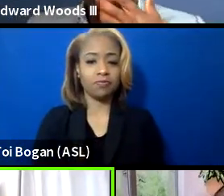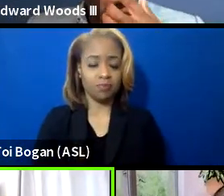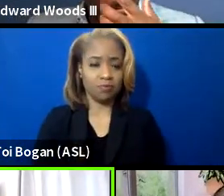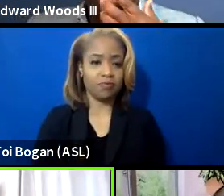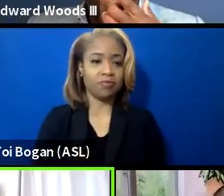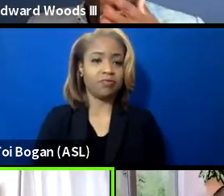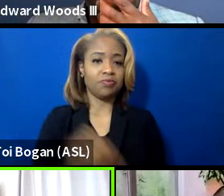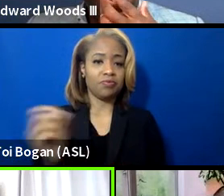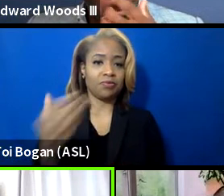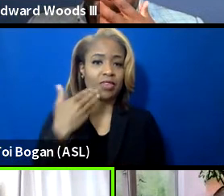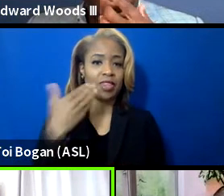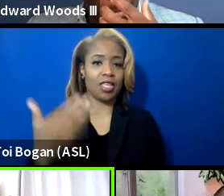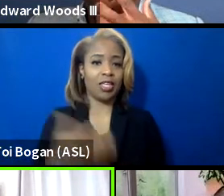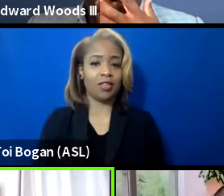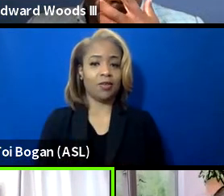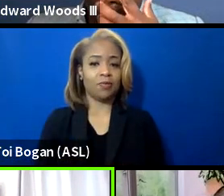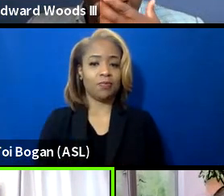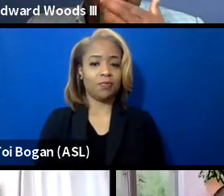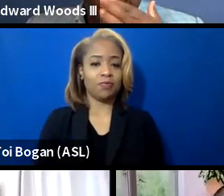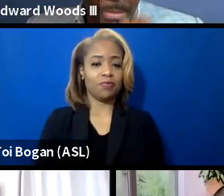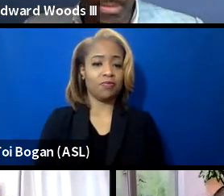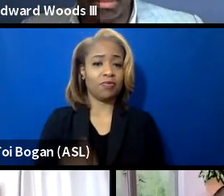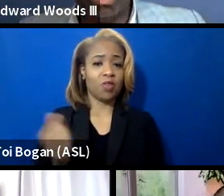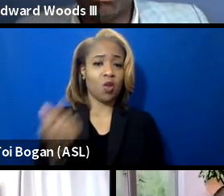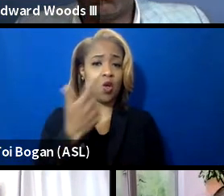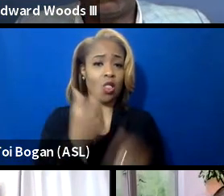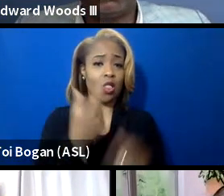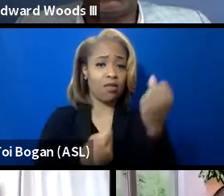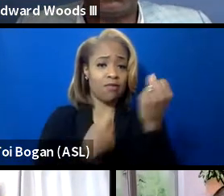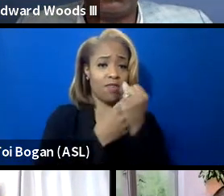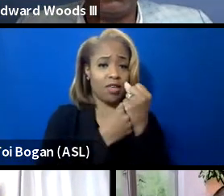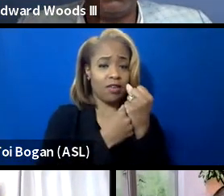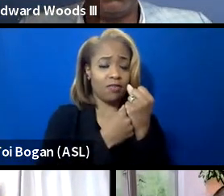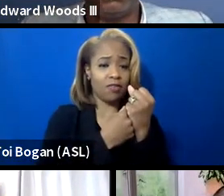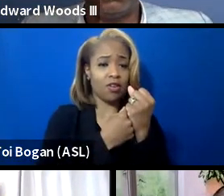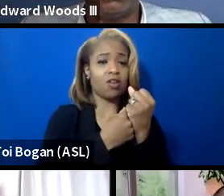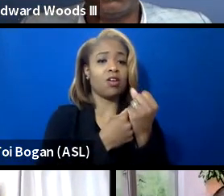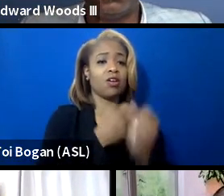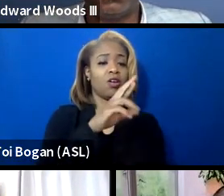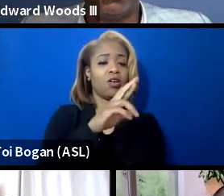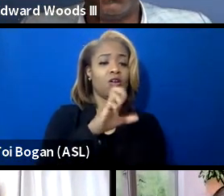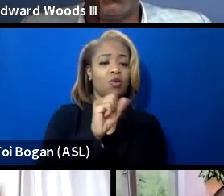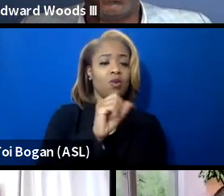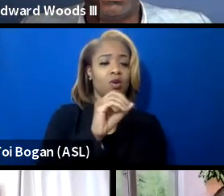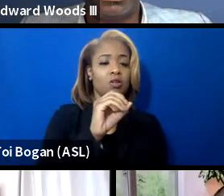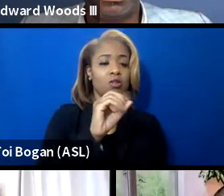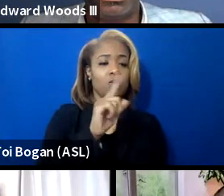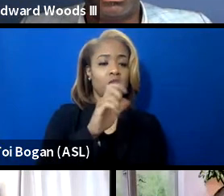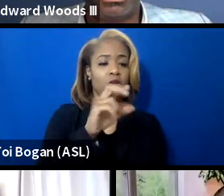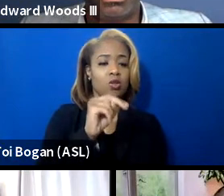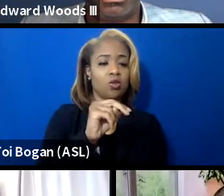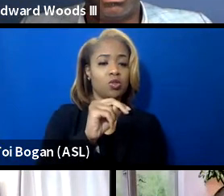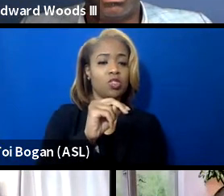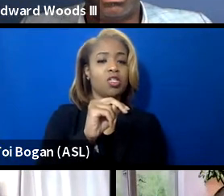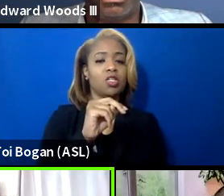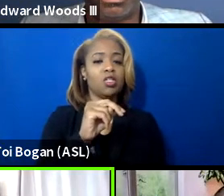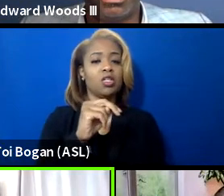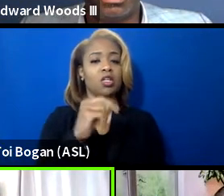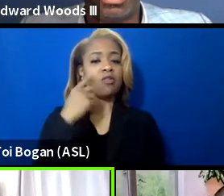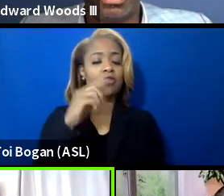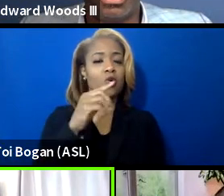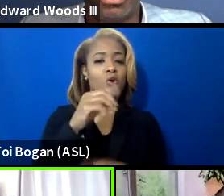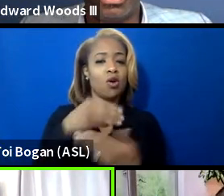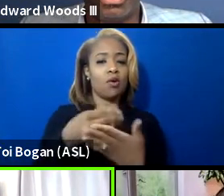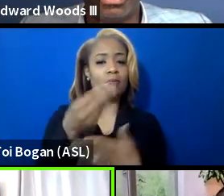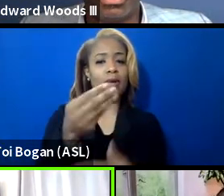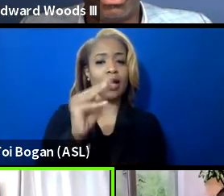Okay, thank you. All those in favor of the resolution as presented for media buys to promote public hearings,